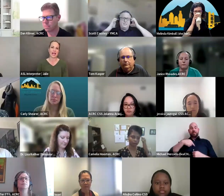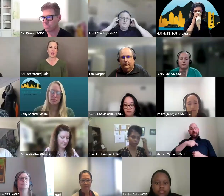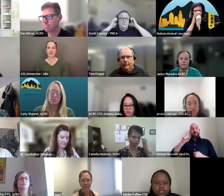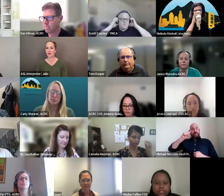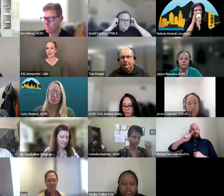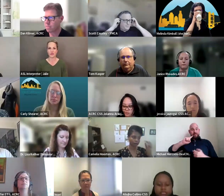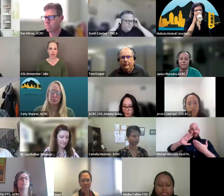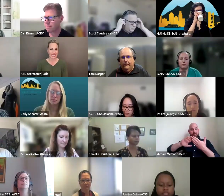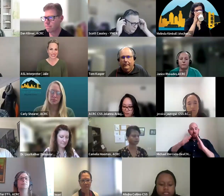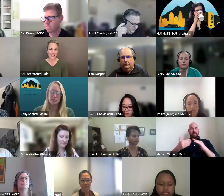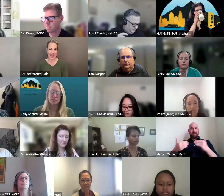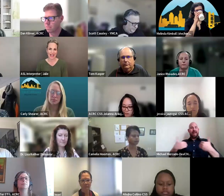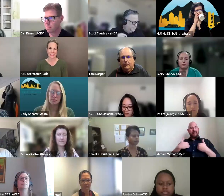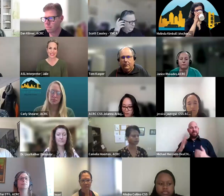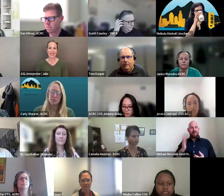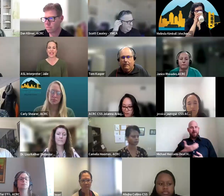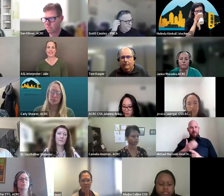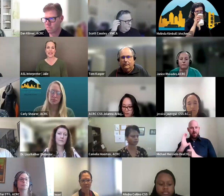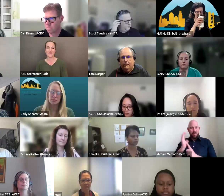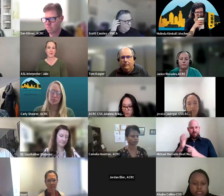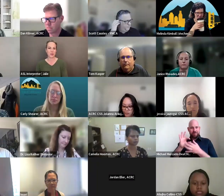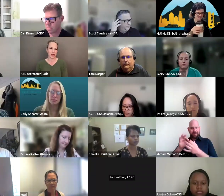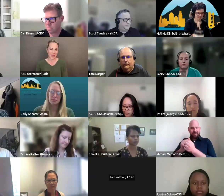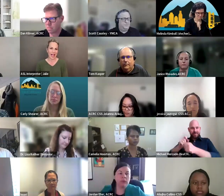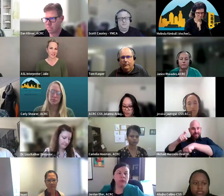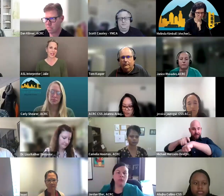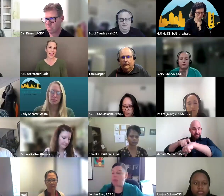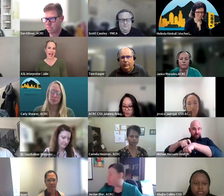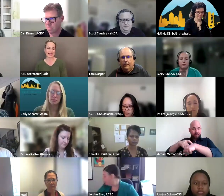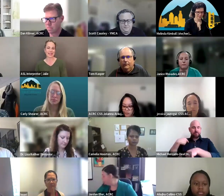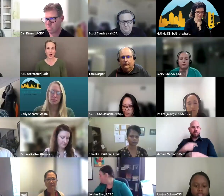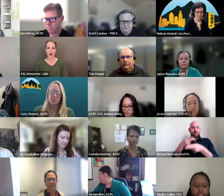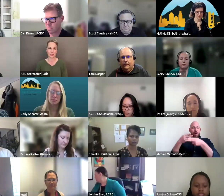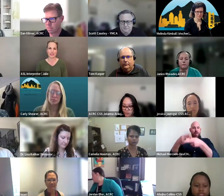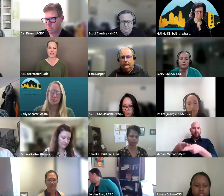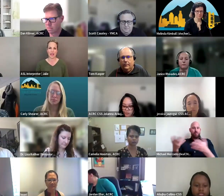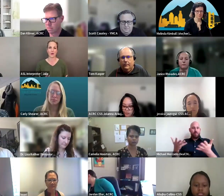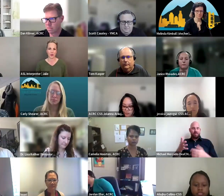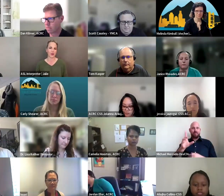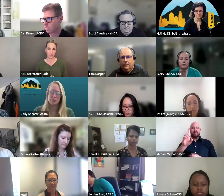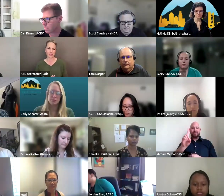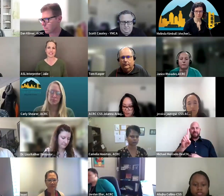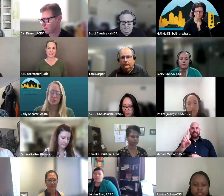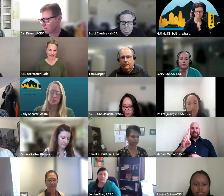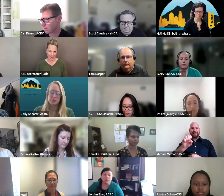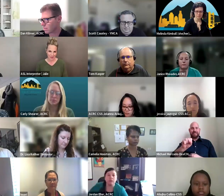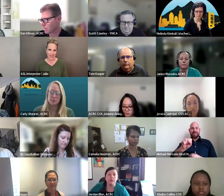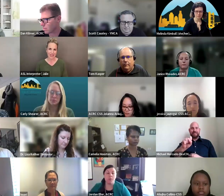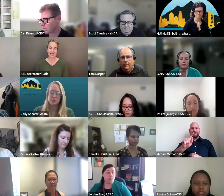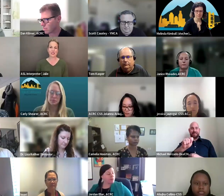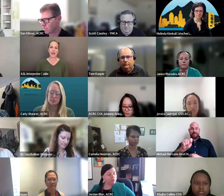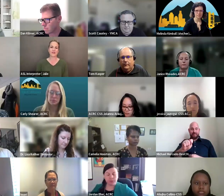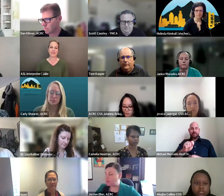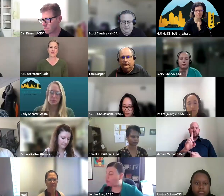late. Every culture varies in that. The deaf community actually has their own thing in accordance to